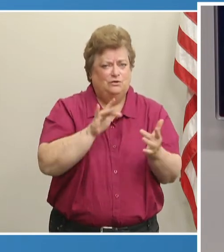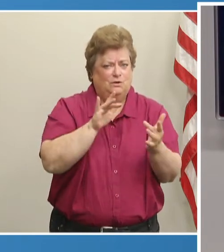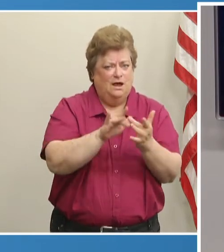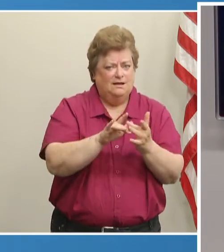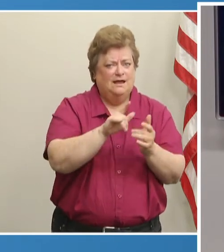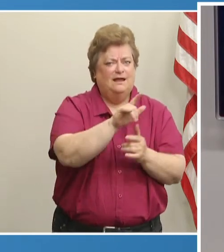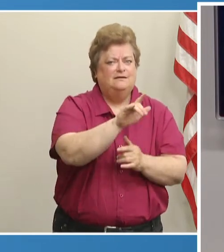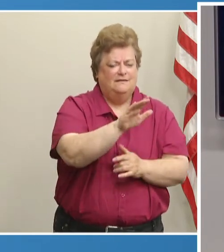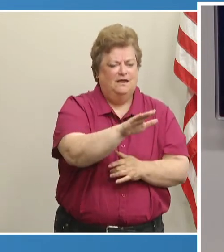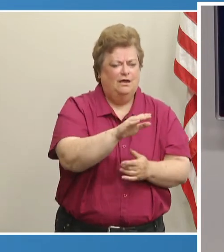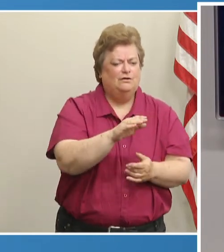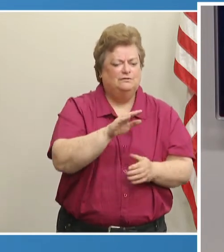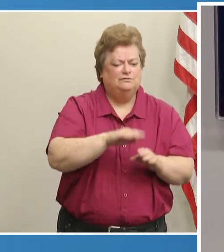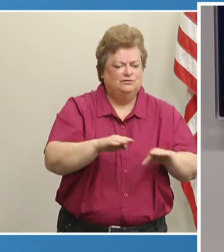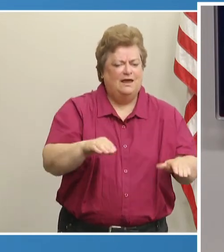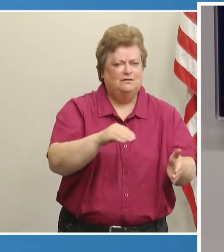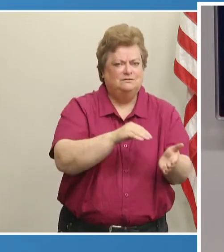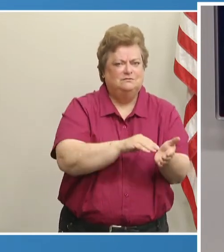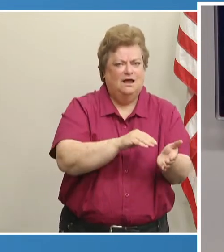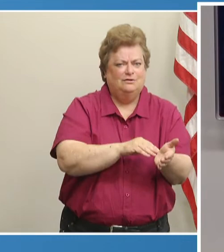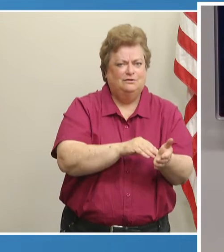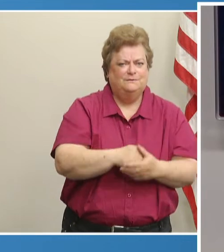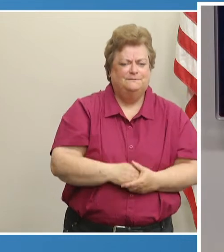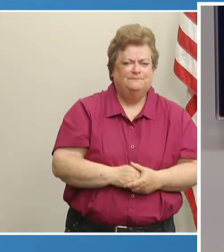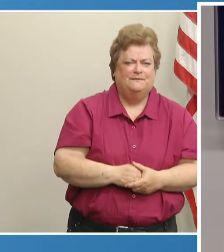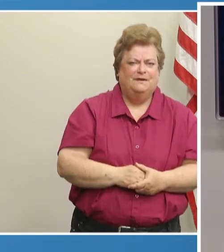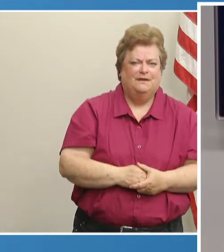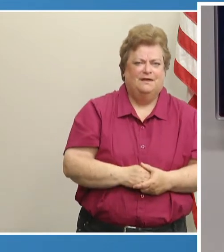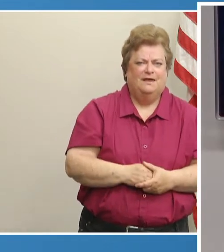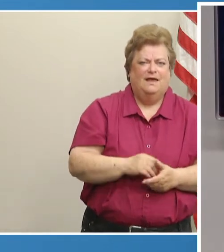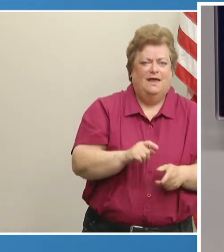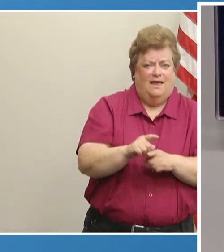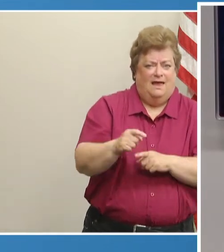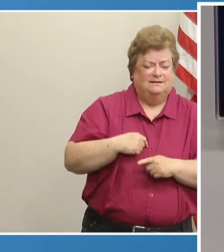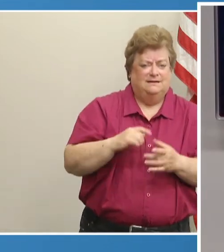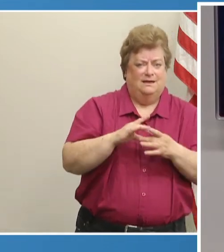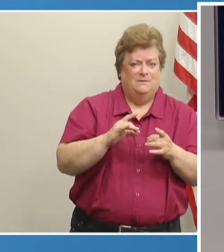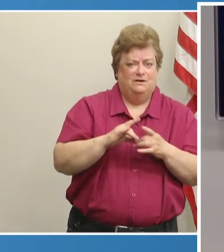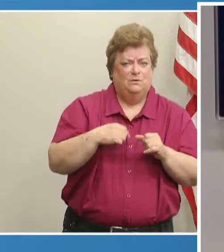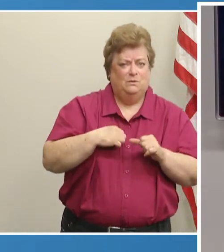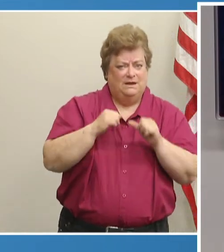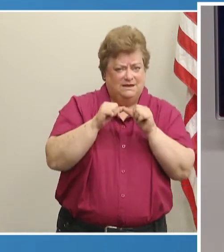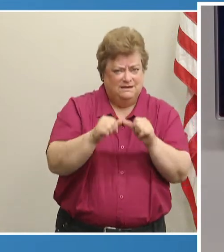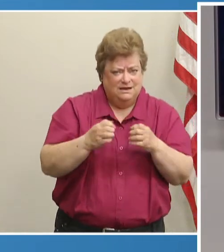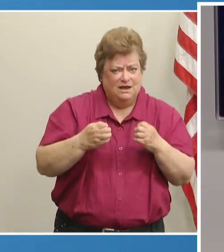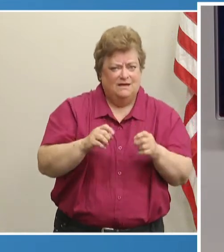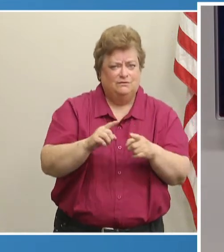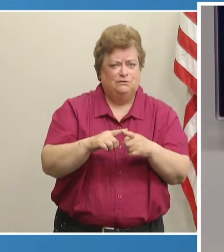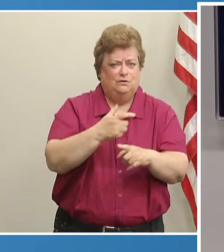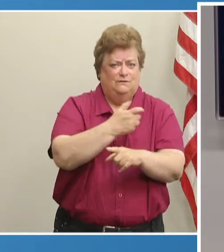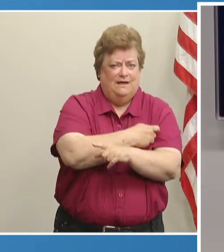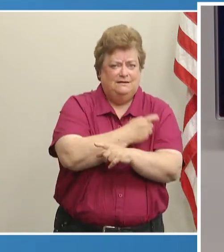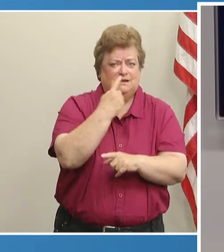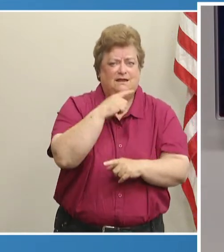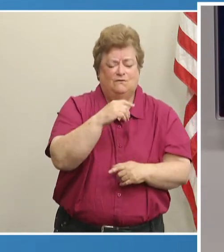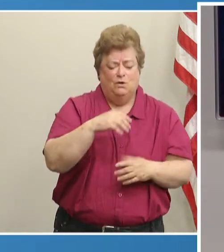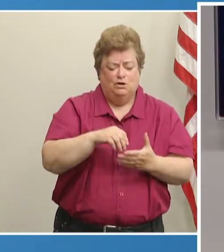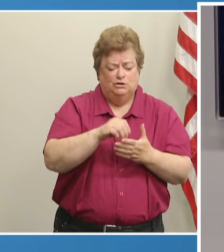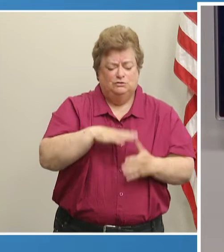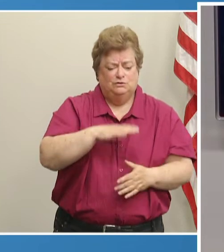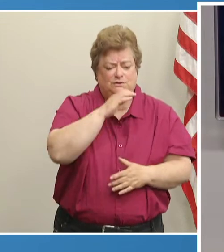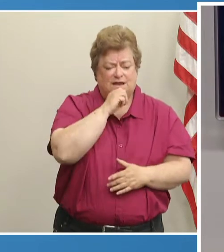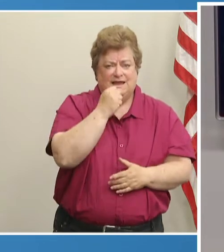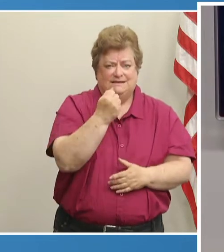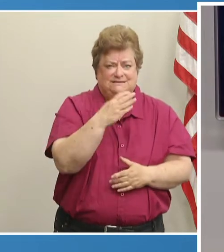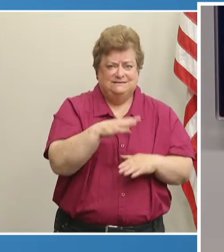child's healthcare provider. And as I mentioned, we continue our efforts to vaccinate students 16 and up on site